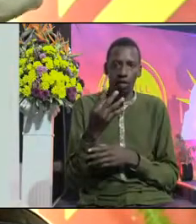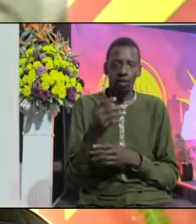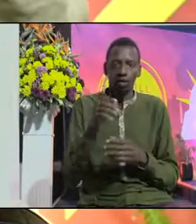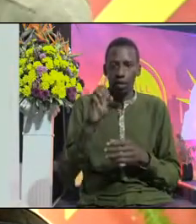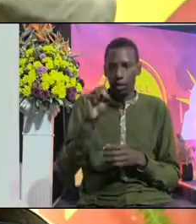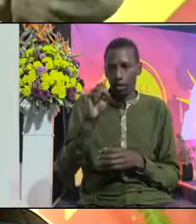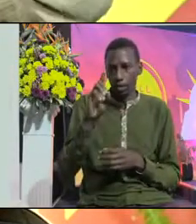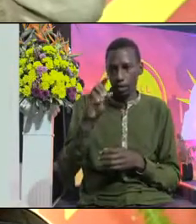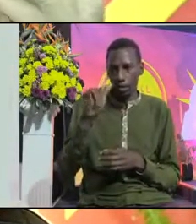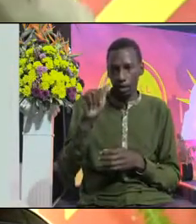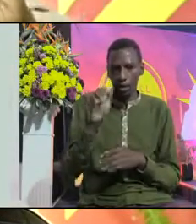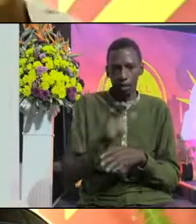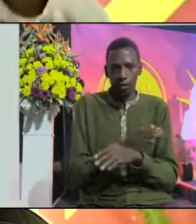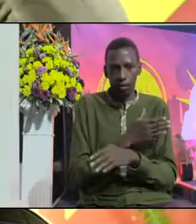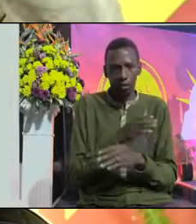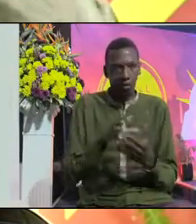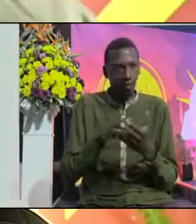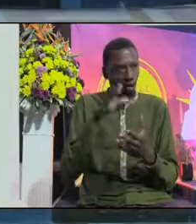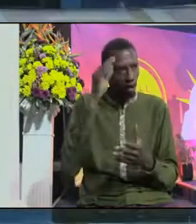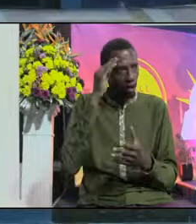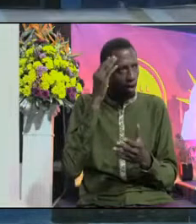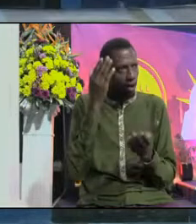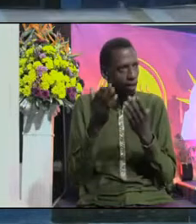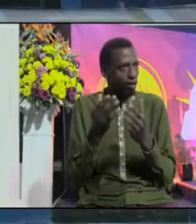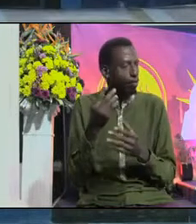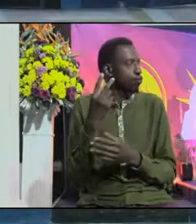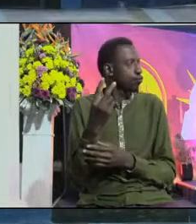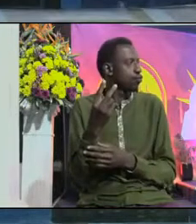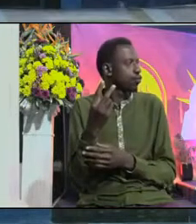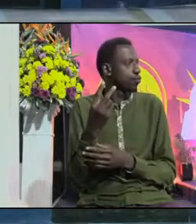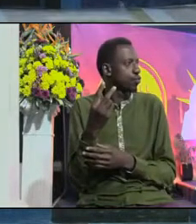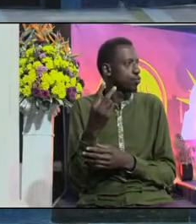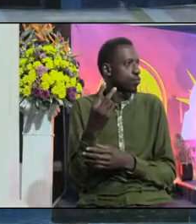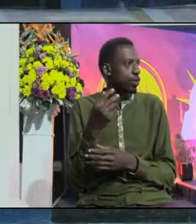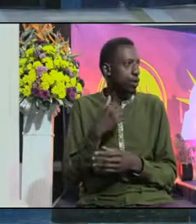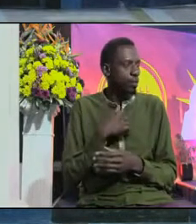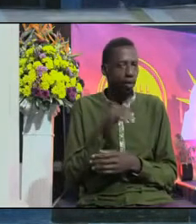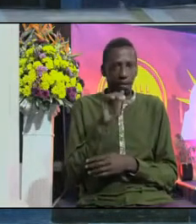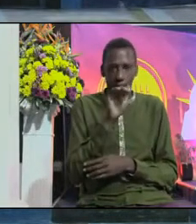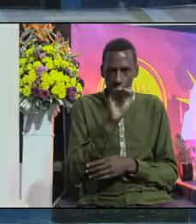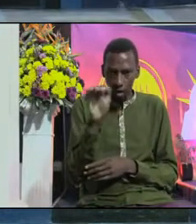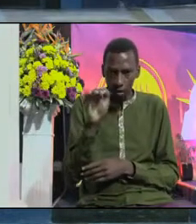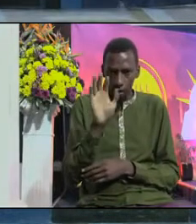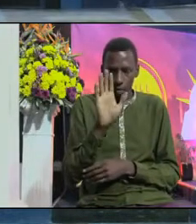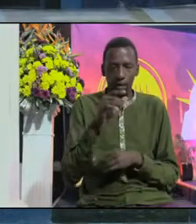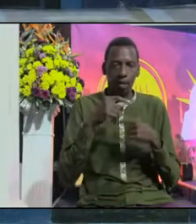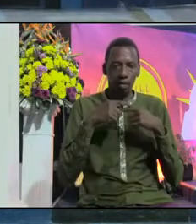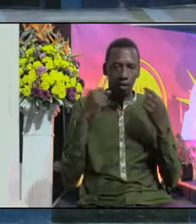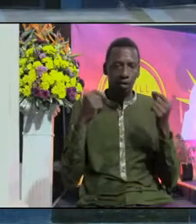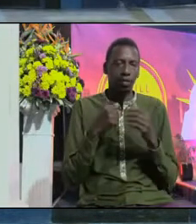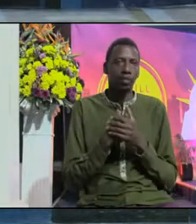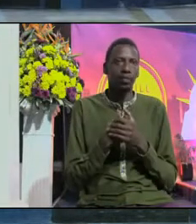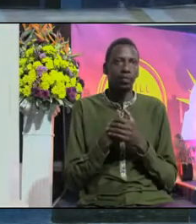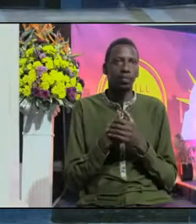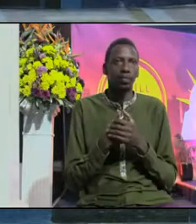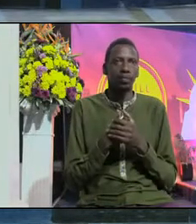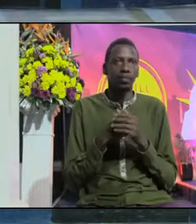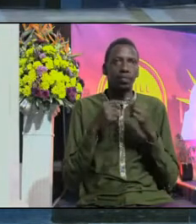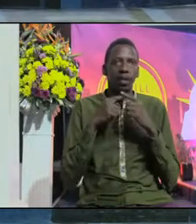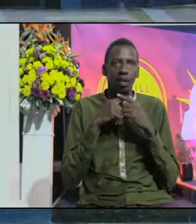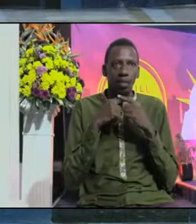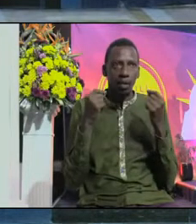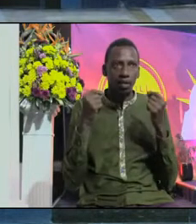learn at least two at every hymn fest. I challenge your pastor. But pastor, you